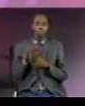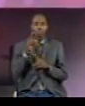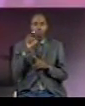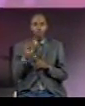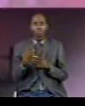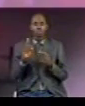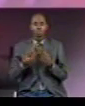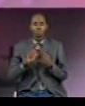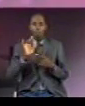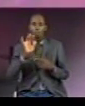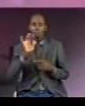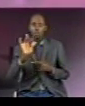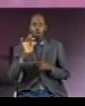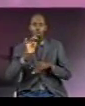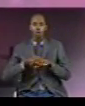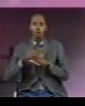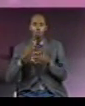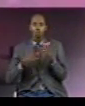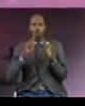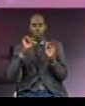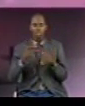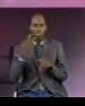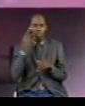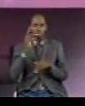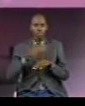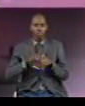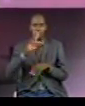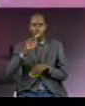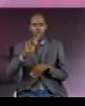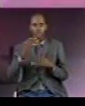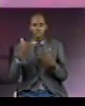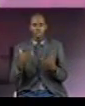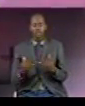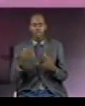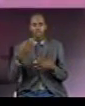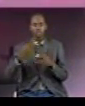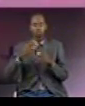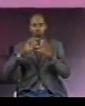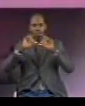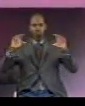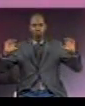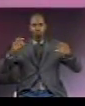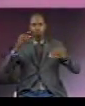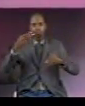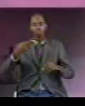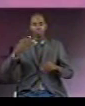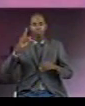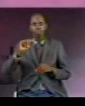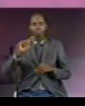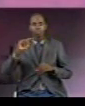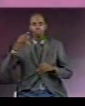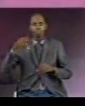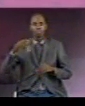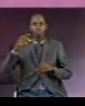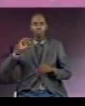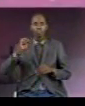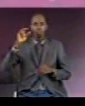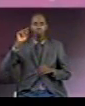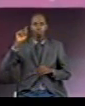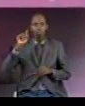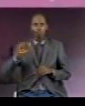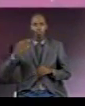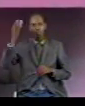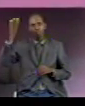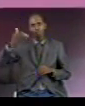showing on the screen now and fill the form so we can assist you